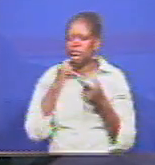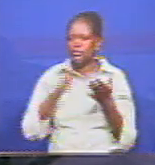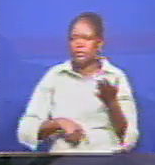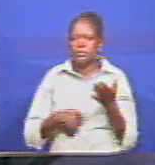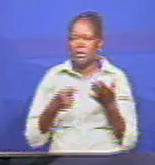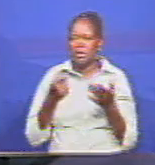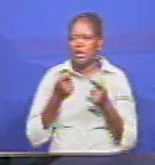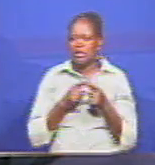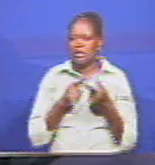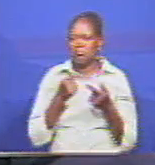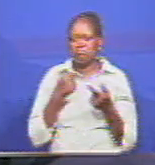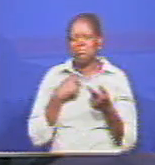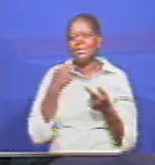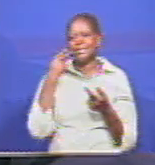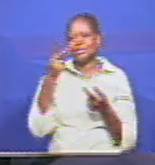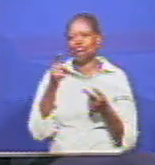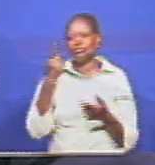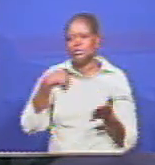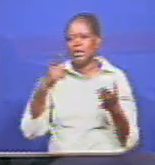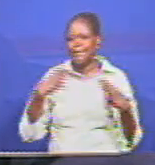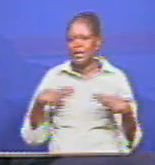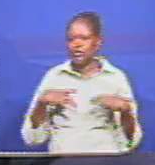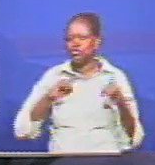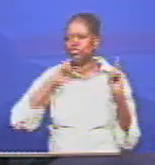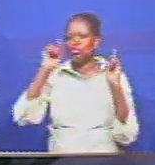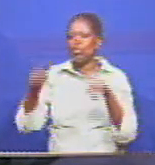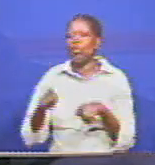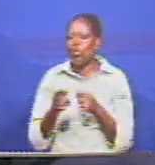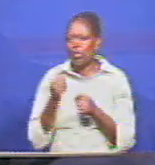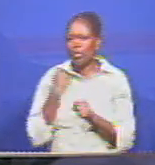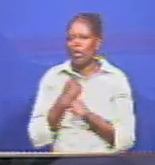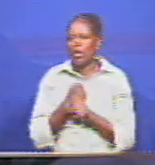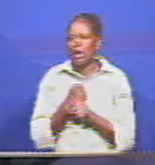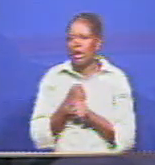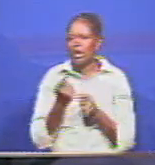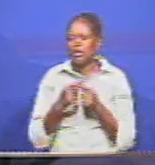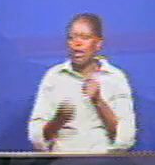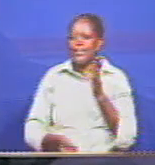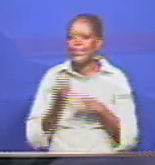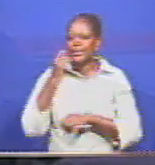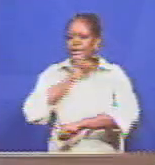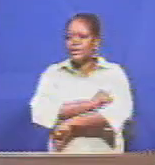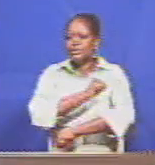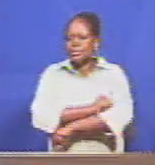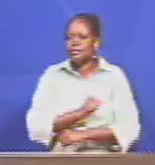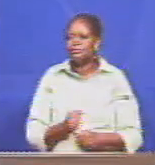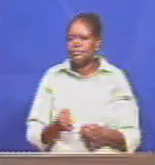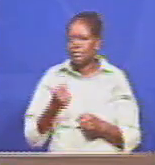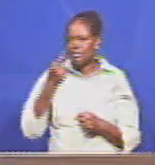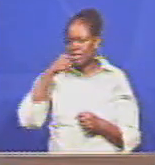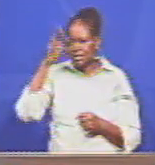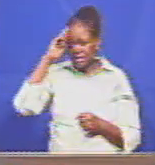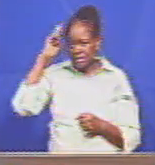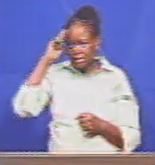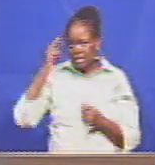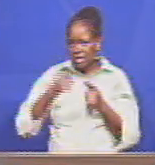really thinking that you are the right person to go there and work and open the school. Okay. So for this reason,